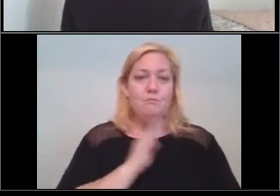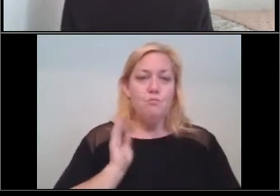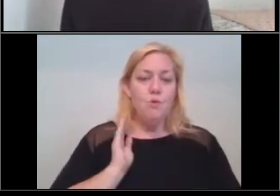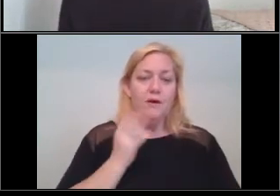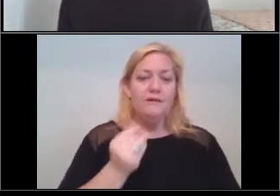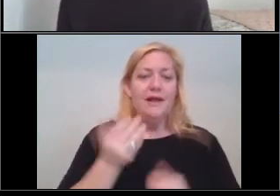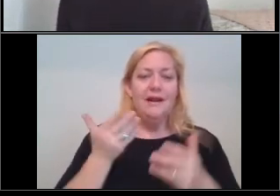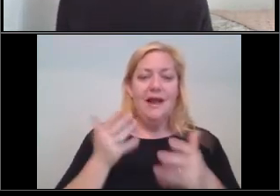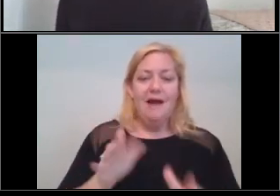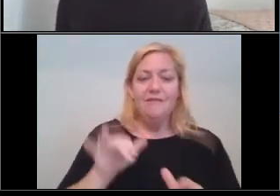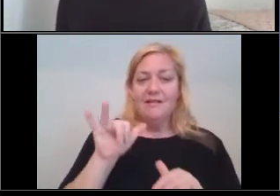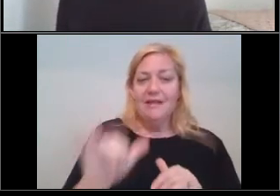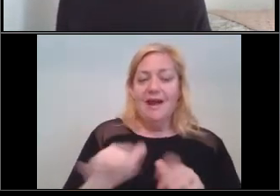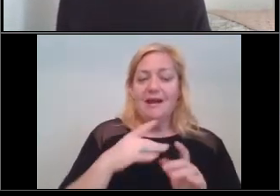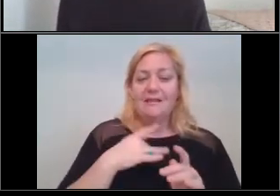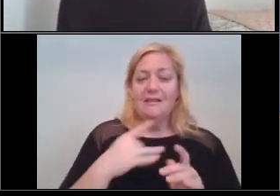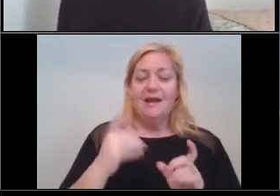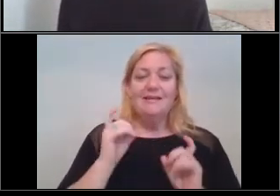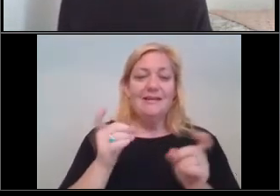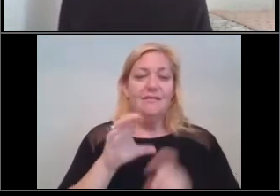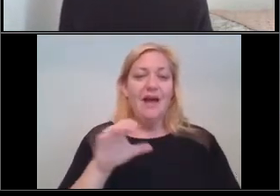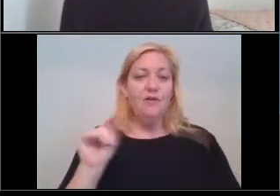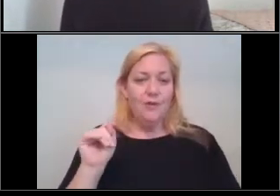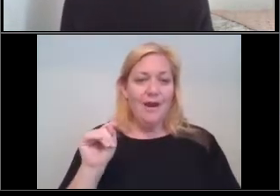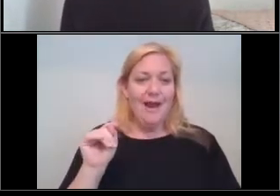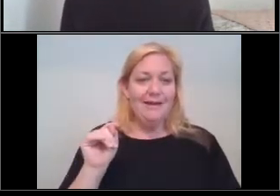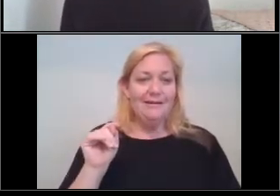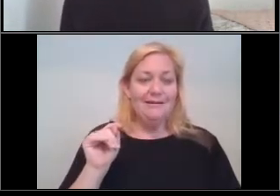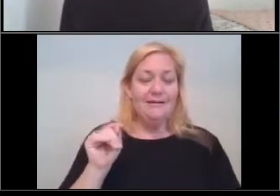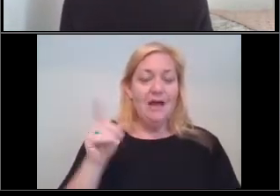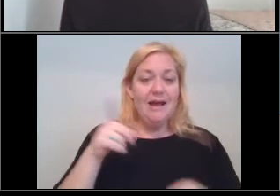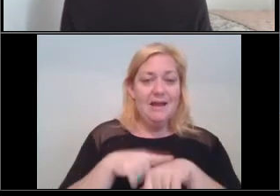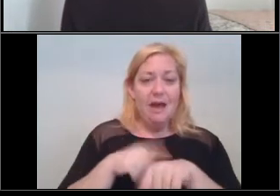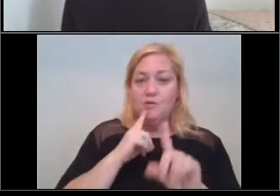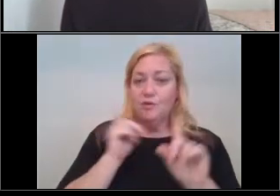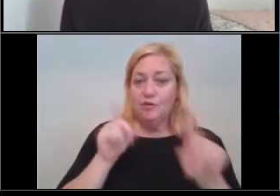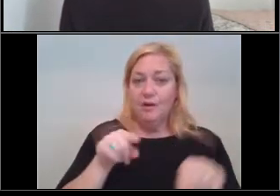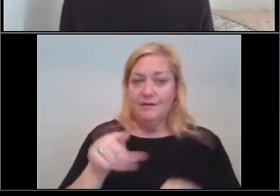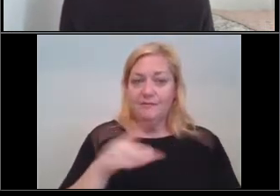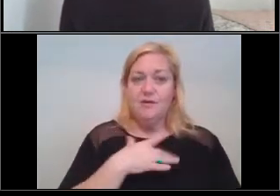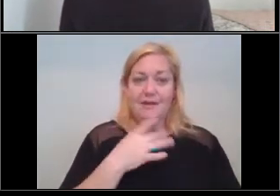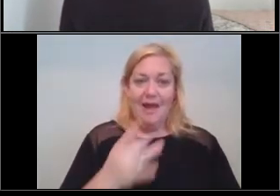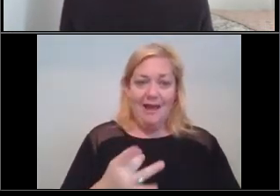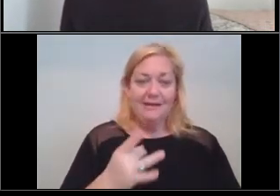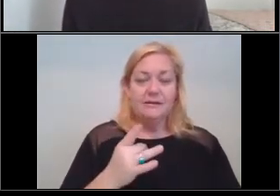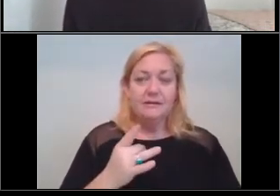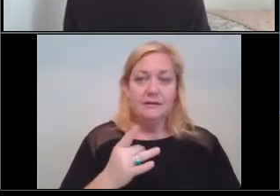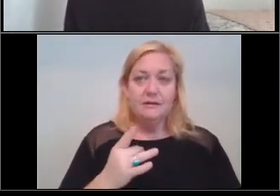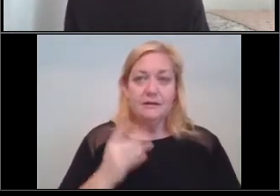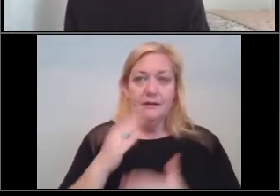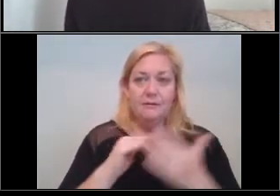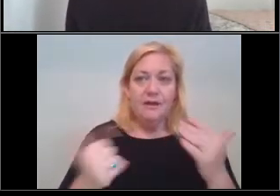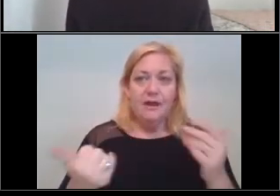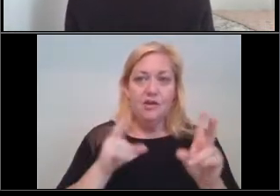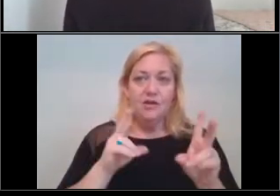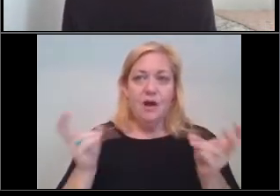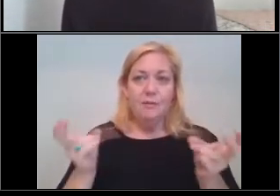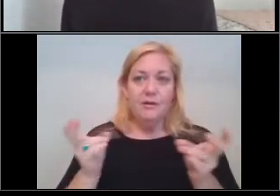I do that, I would like to also give Caltrans a chance to respond if they would like to some of the other topics raised.